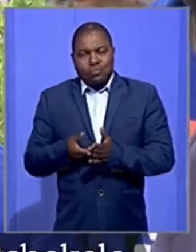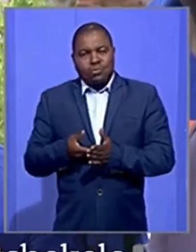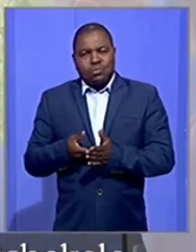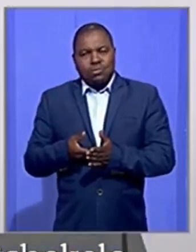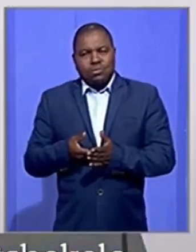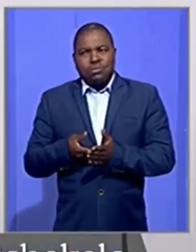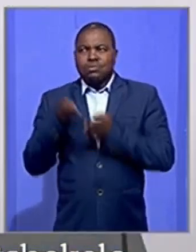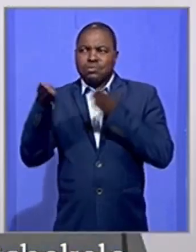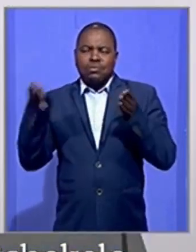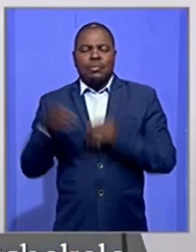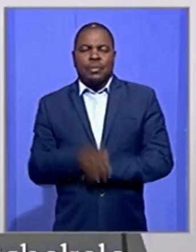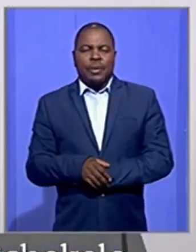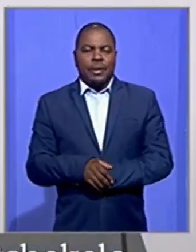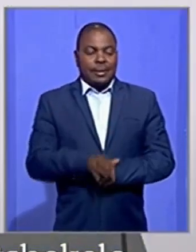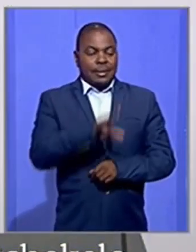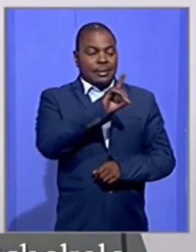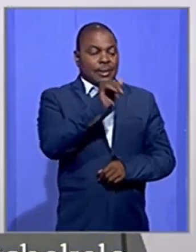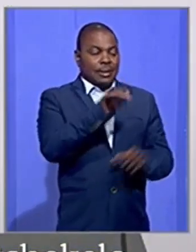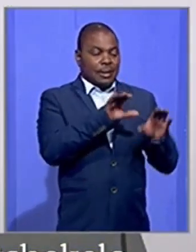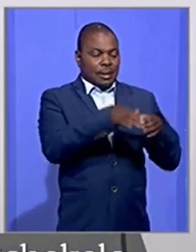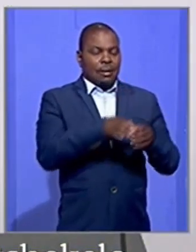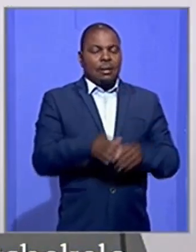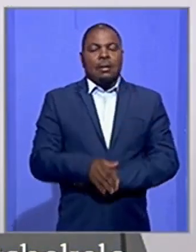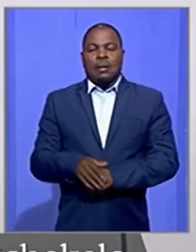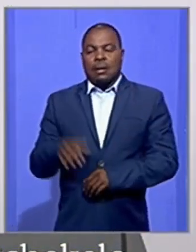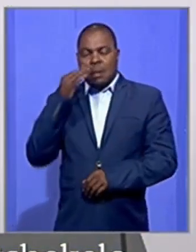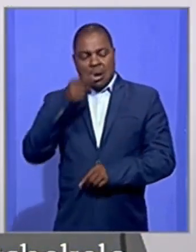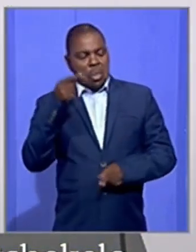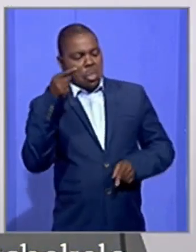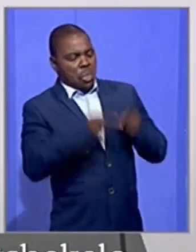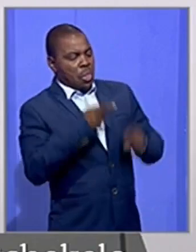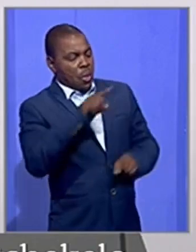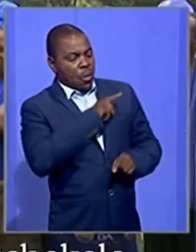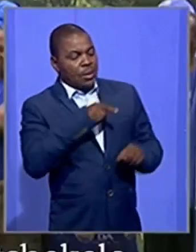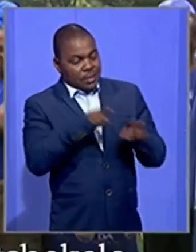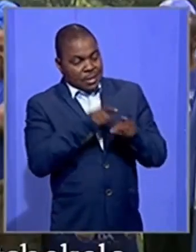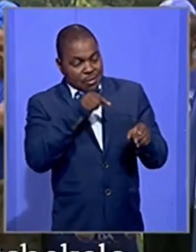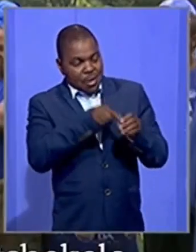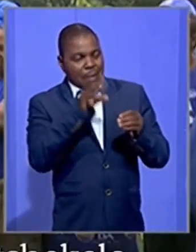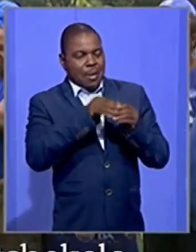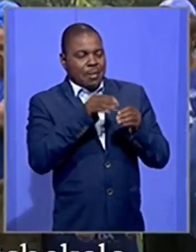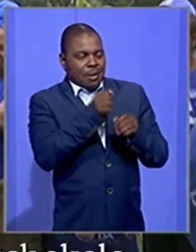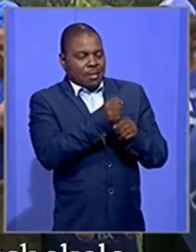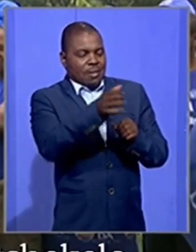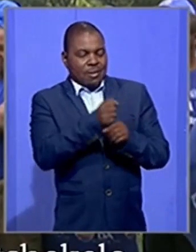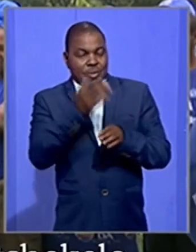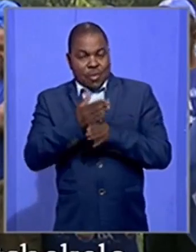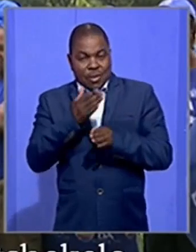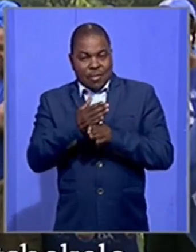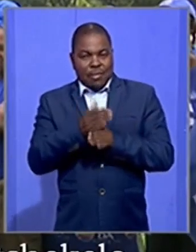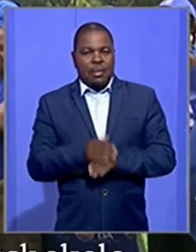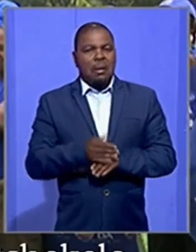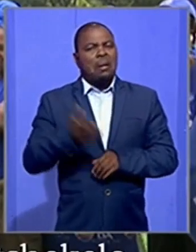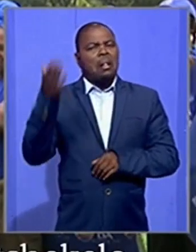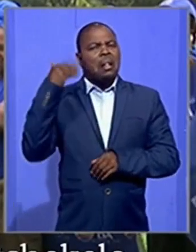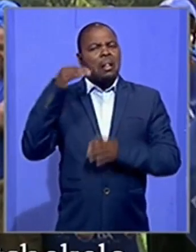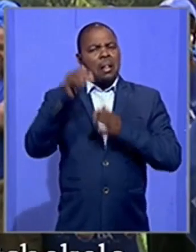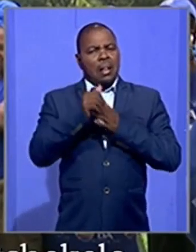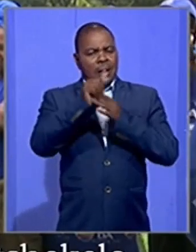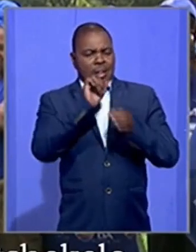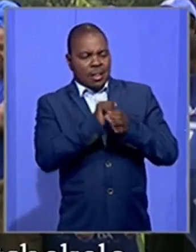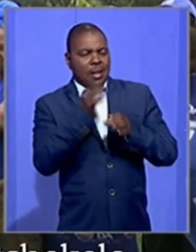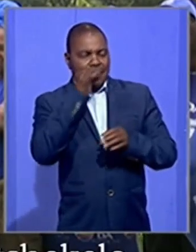them. DA e latofatswa ka go dirisa mokgwa wa go thapa go ya ka boloko. Baeteledipele ba maloba ba dumalana